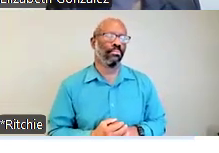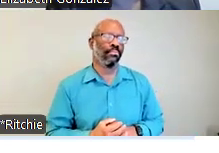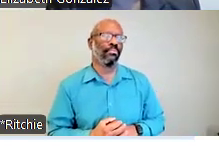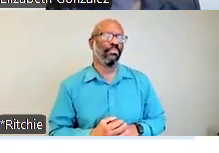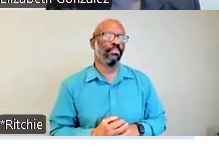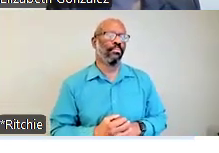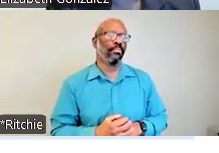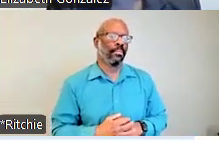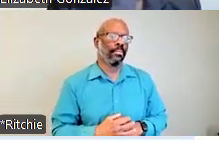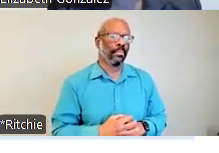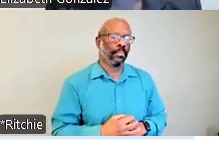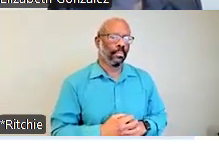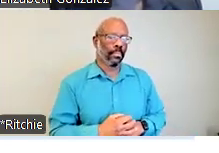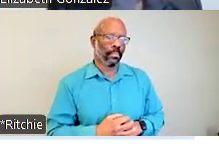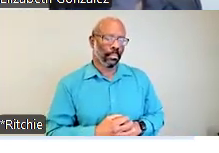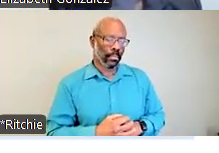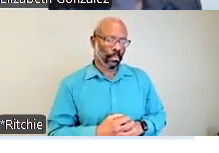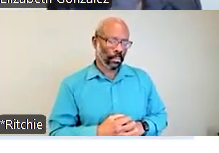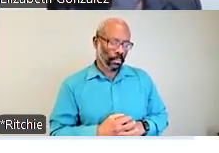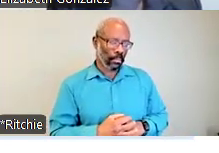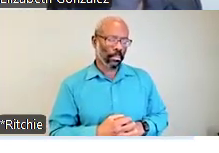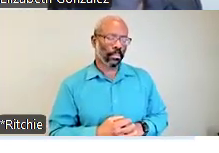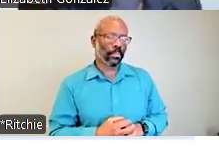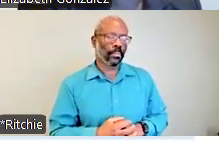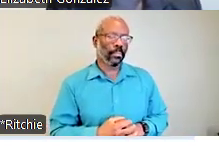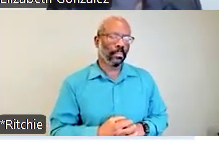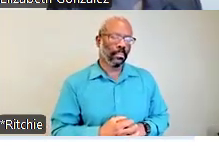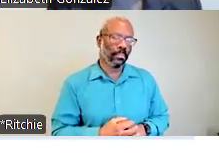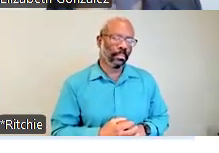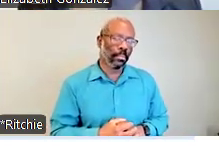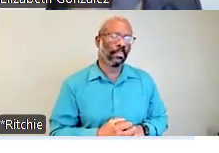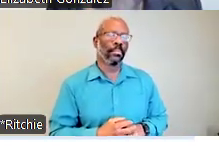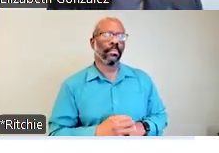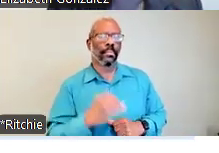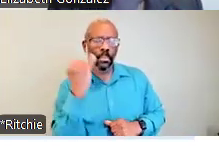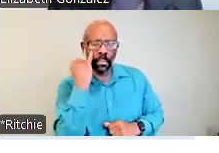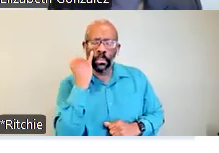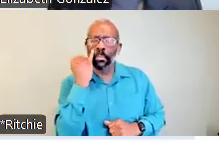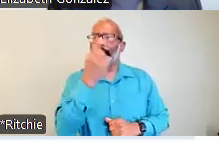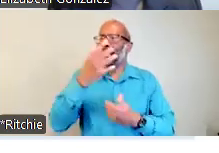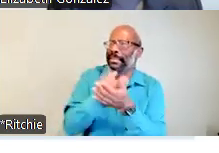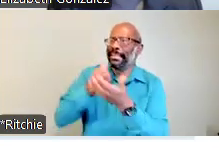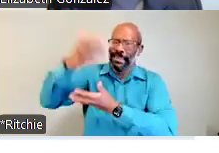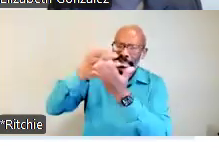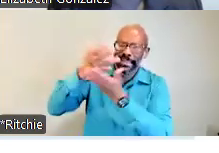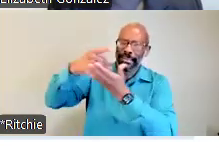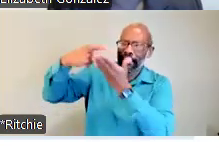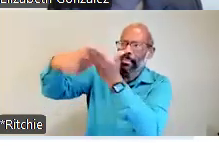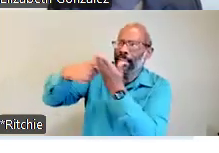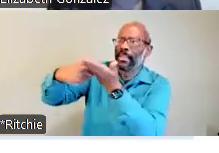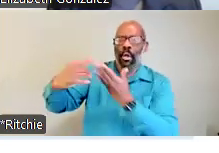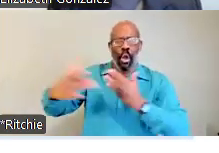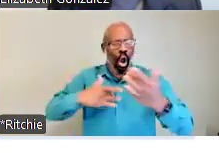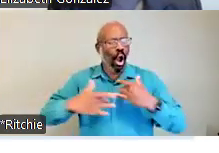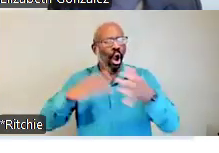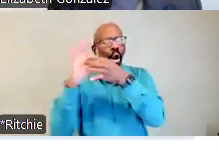These actions can actually help you with your concerns about being able to afford your mortgage